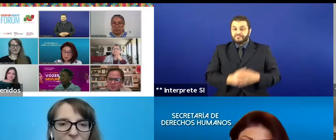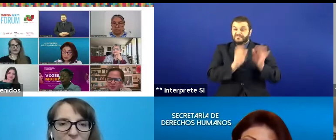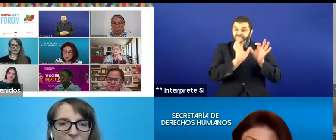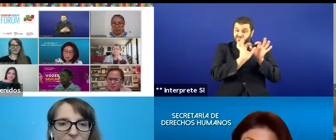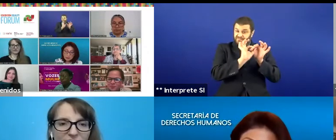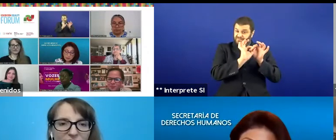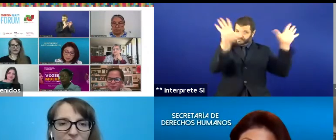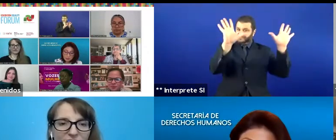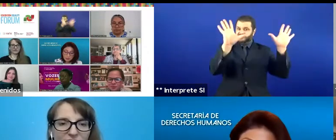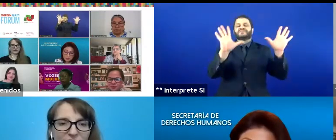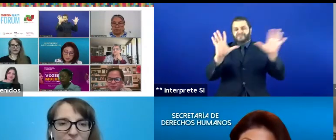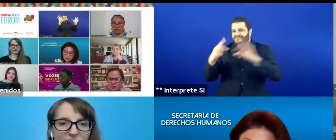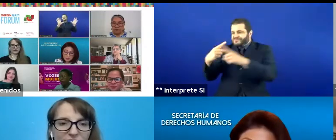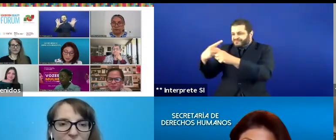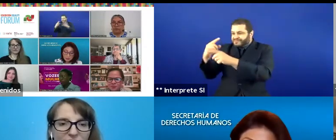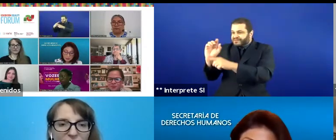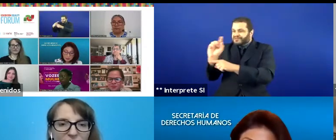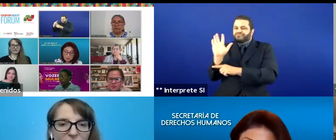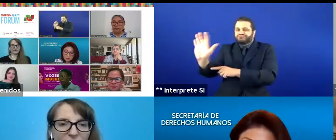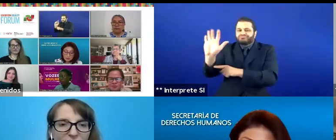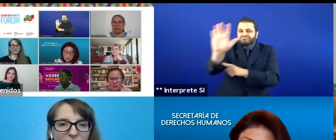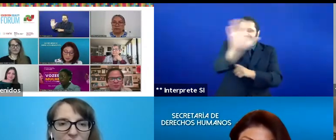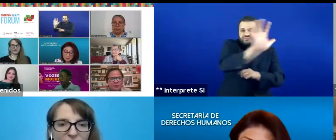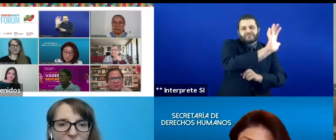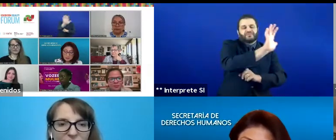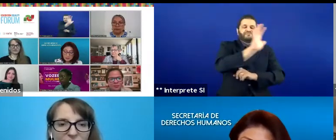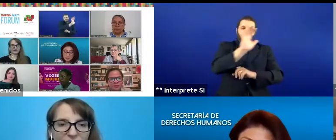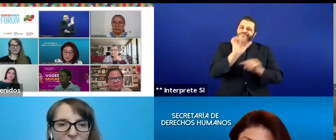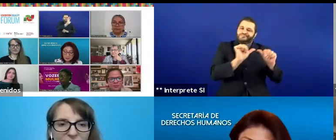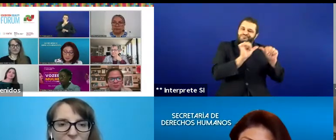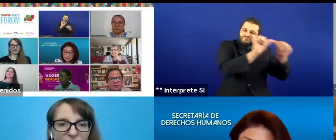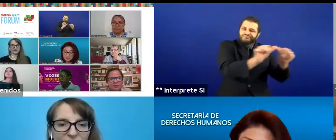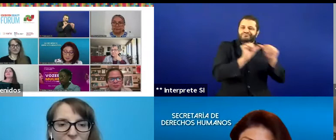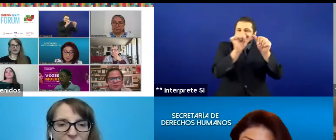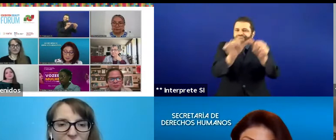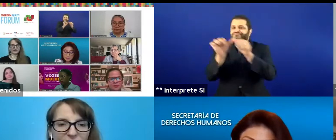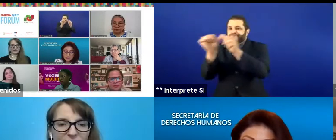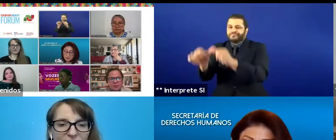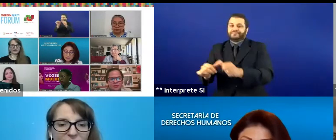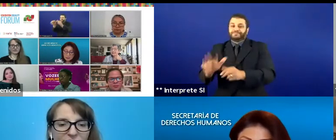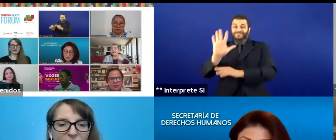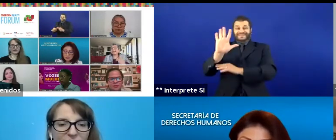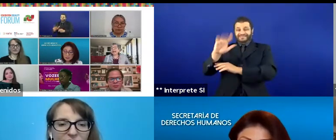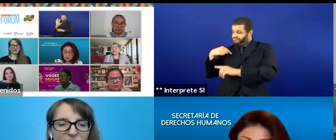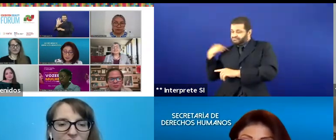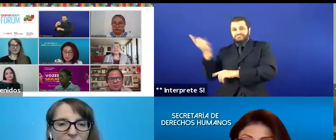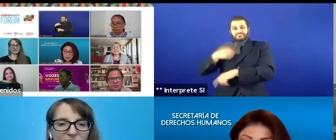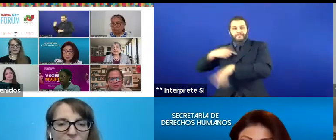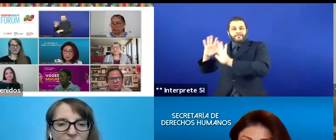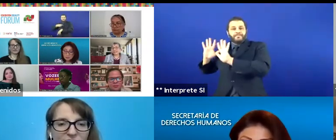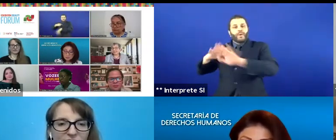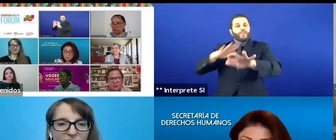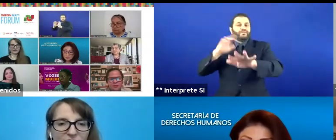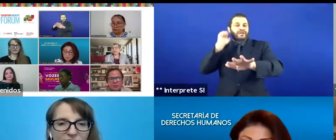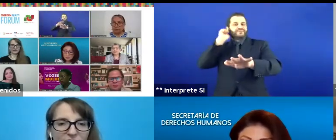idea estática, sino cambia y es alimentada por los movimientos feministas. I can't hear